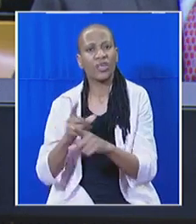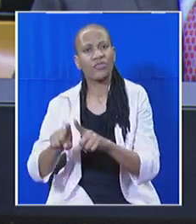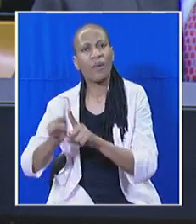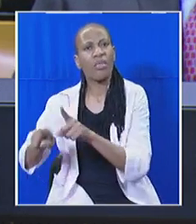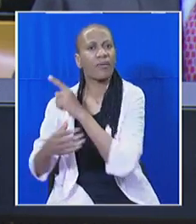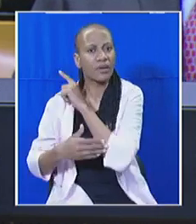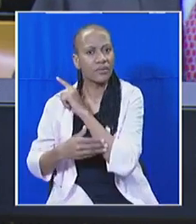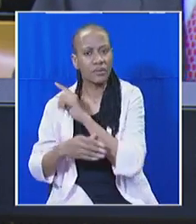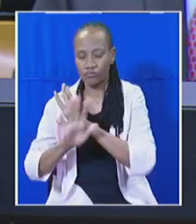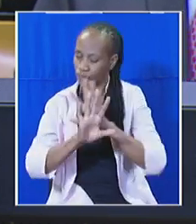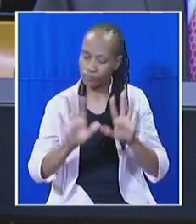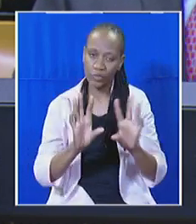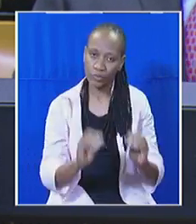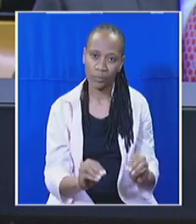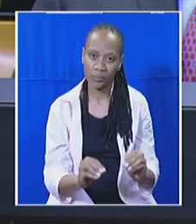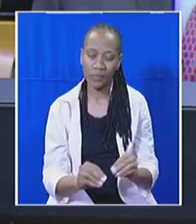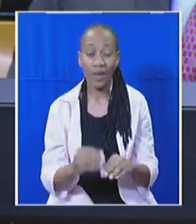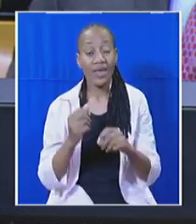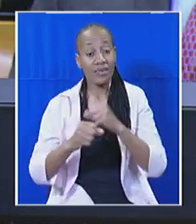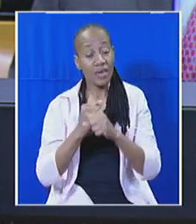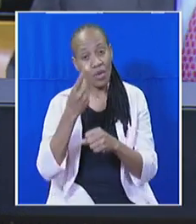Health Organization adopted the Alma